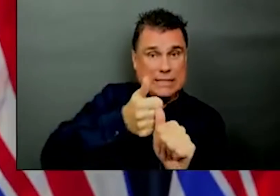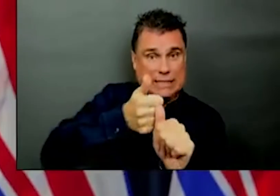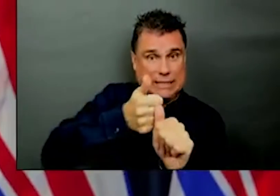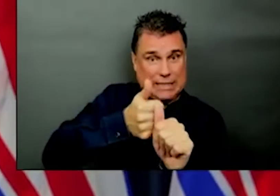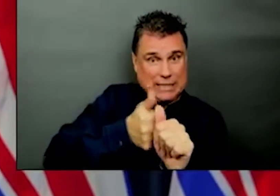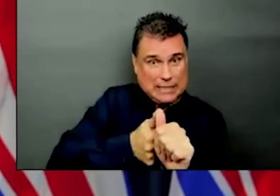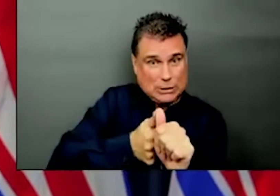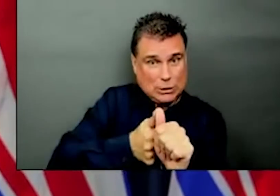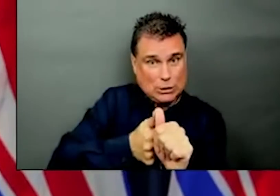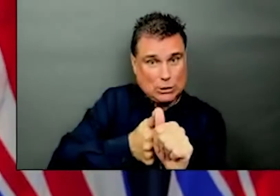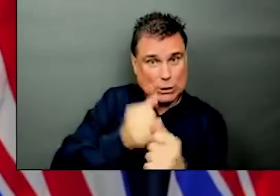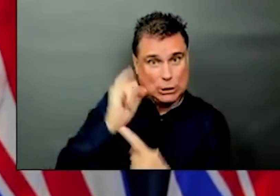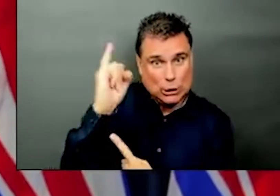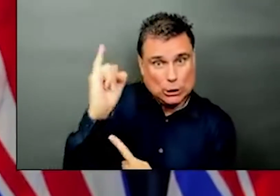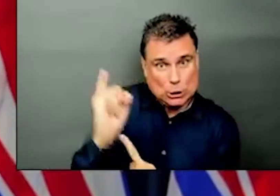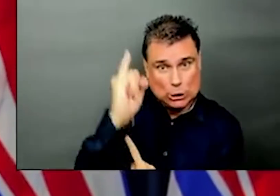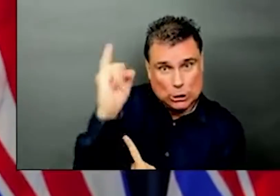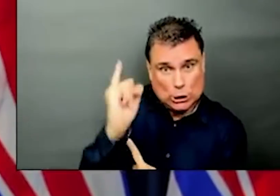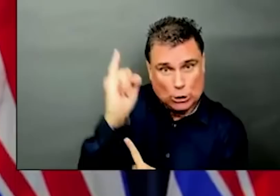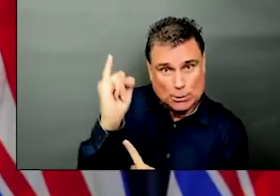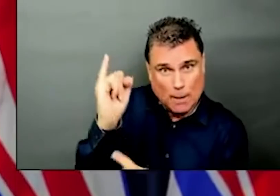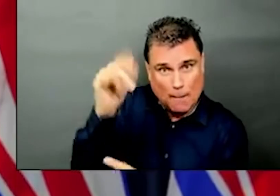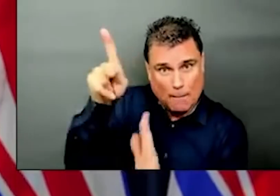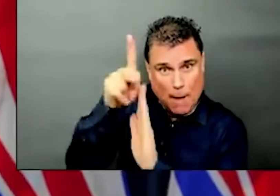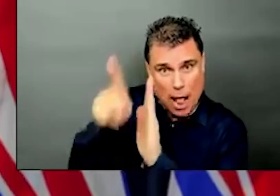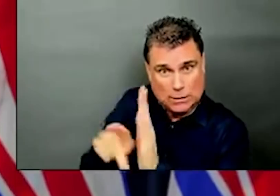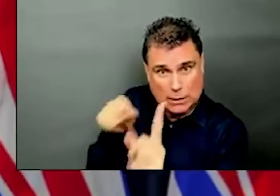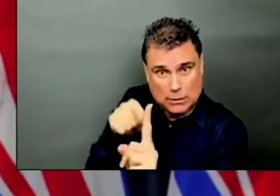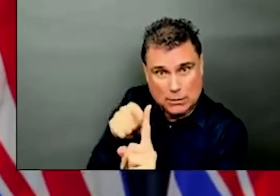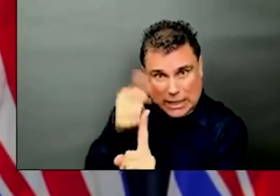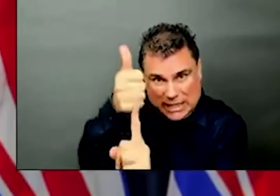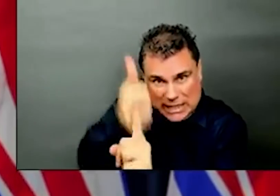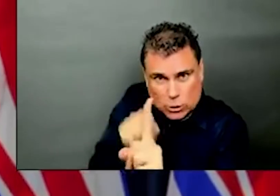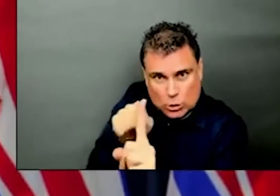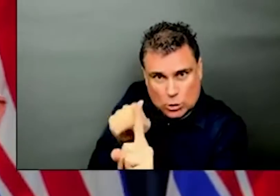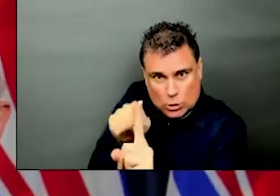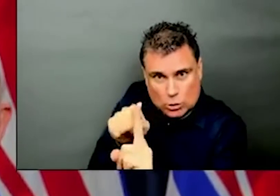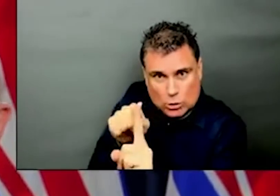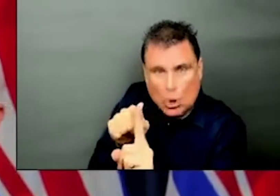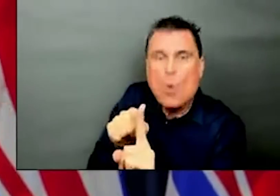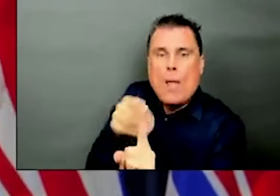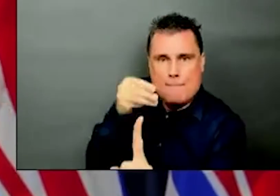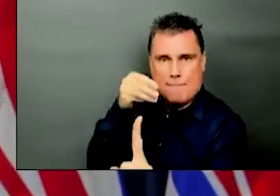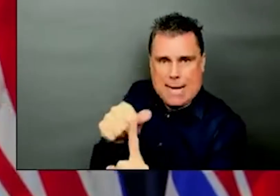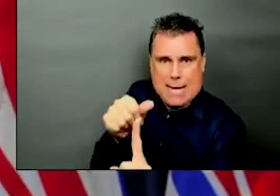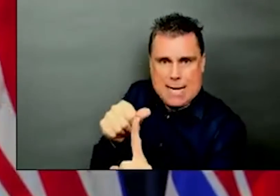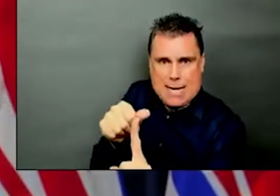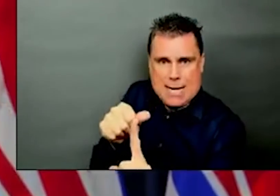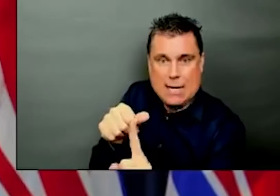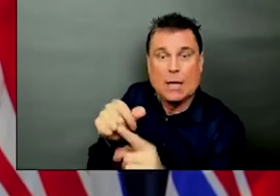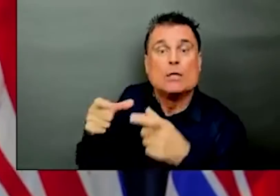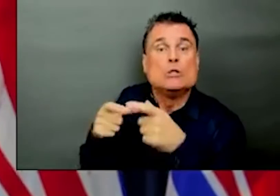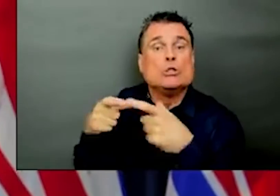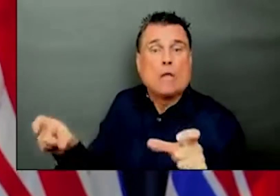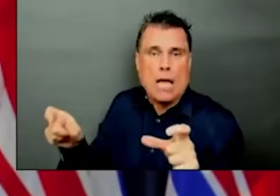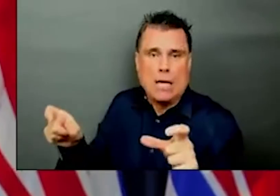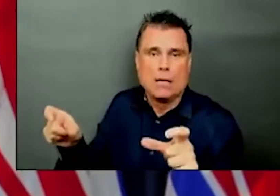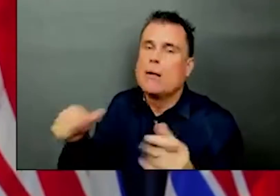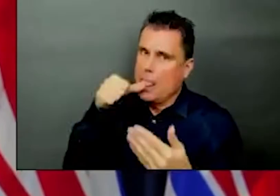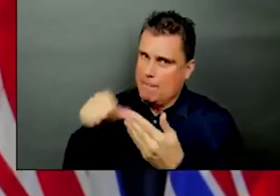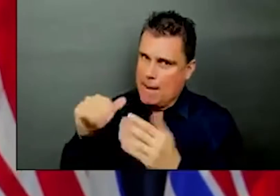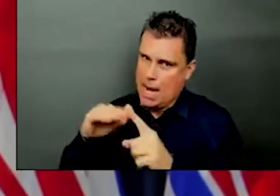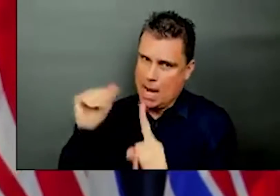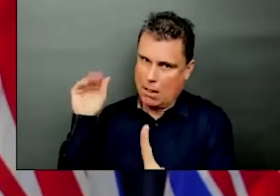It is going to go out in March. You will receive it via check. And then in terms of